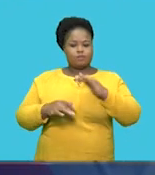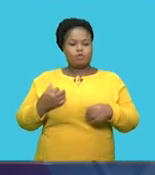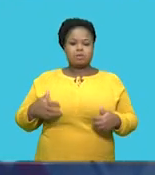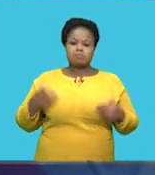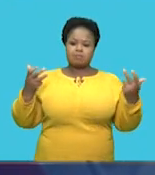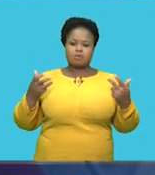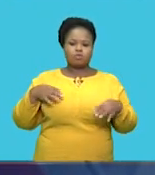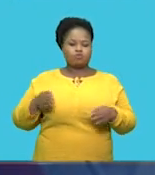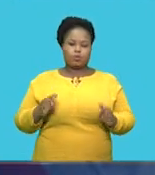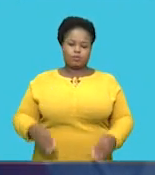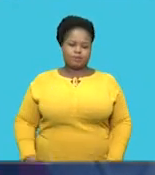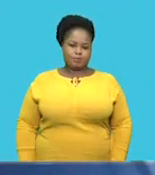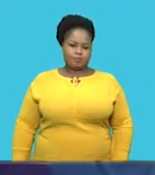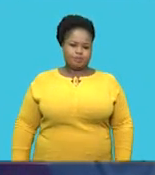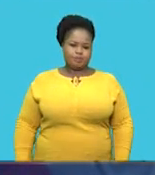road rage.